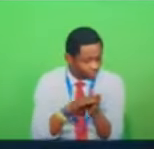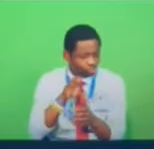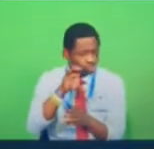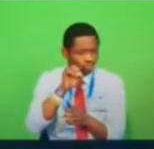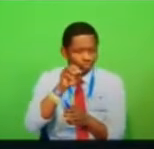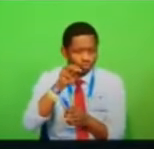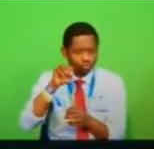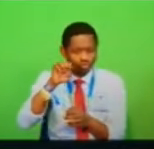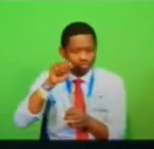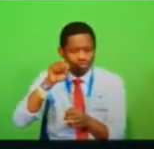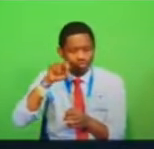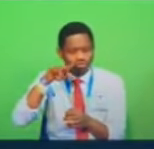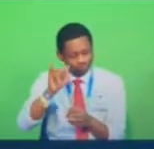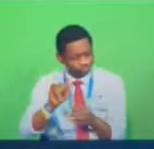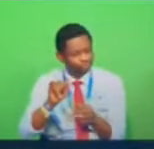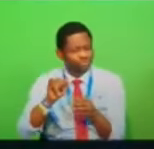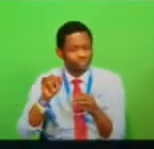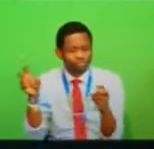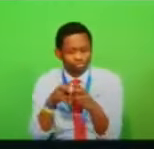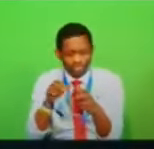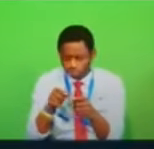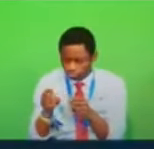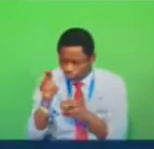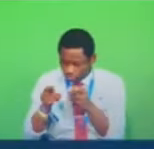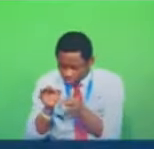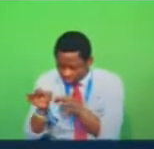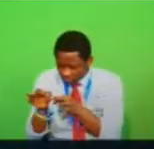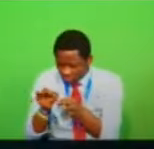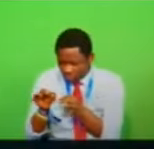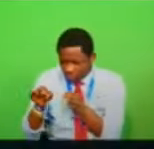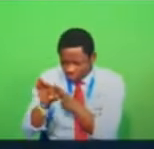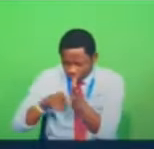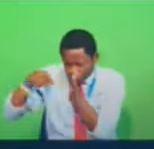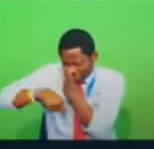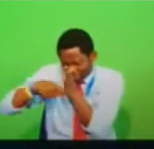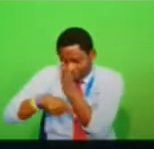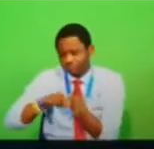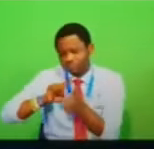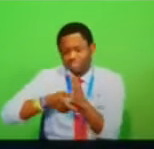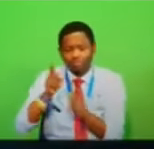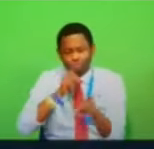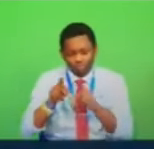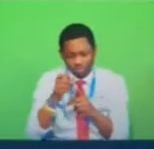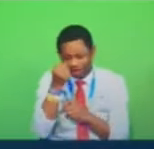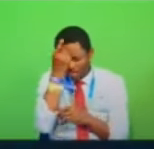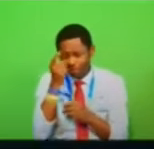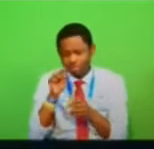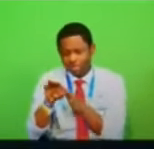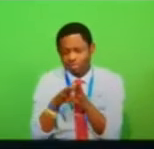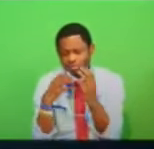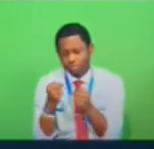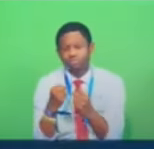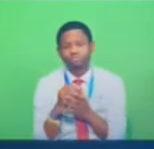of understanding into the scripture, relating it to the various fields of endeavor, so that this becomes an interdisciplinary